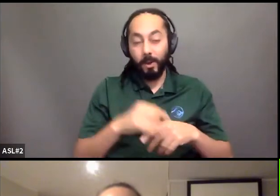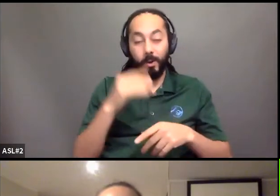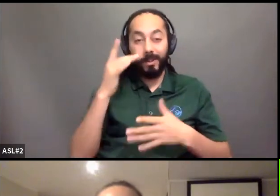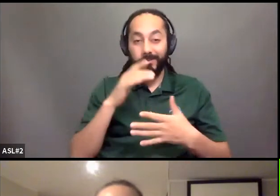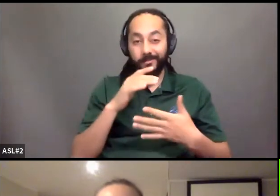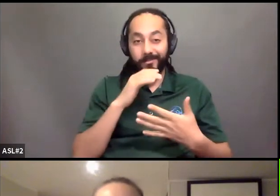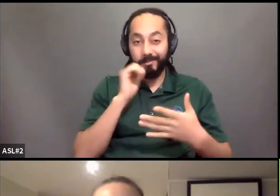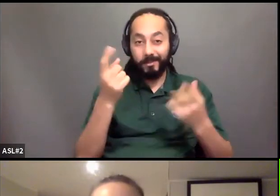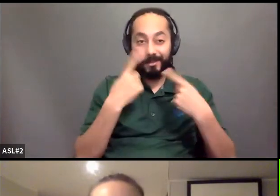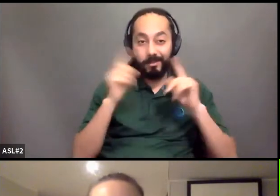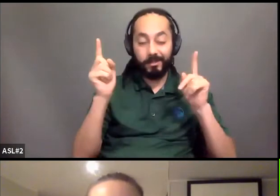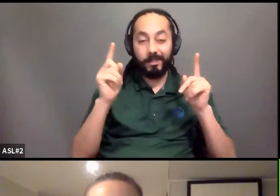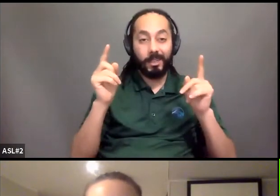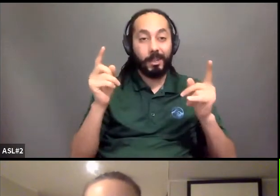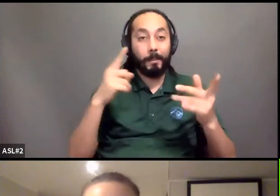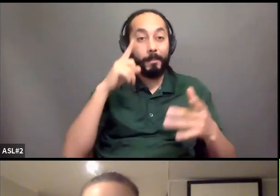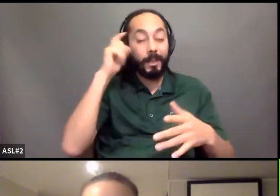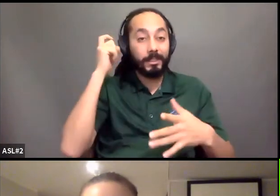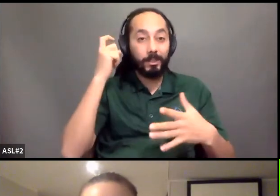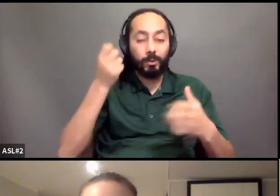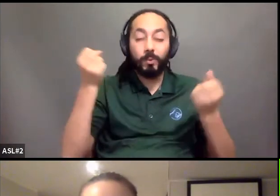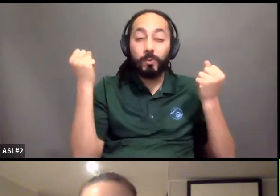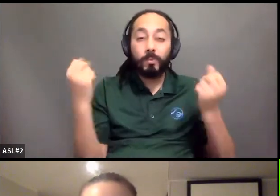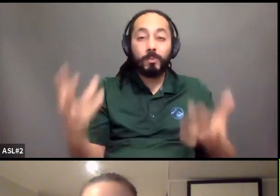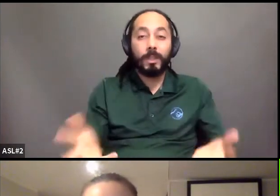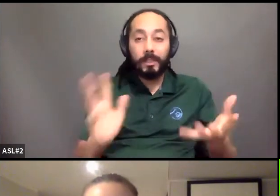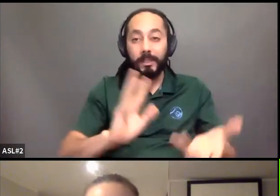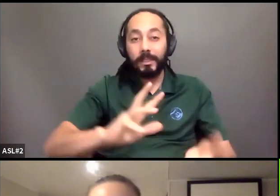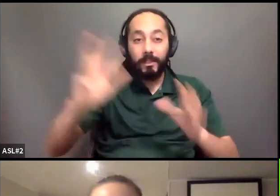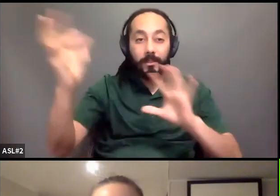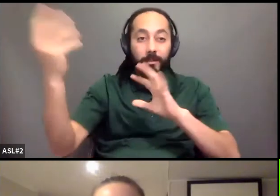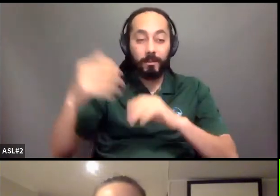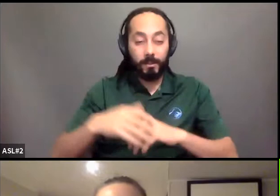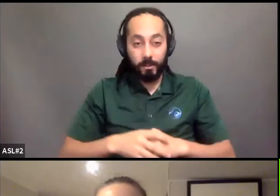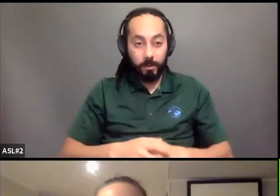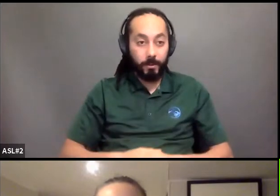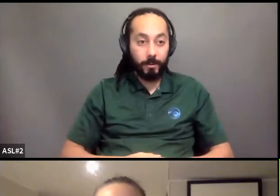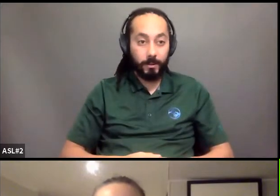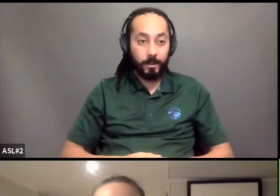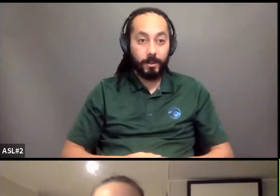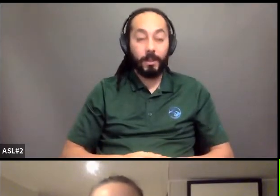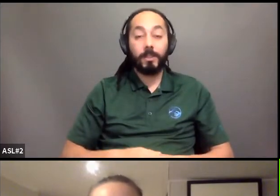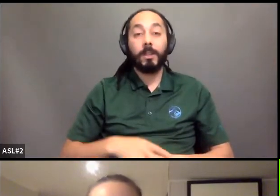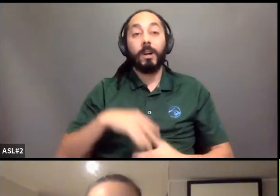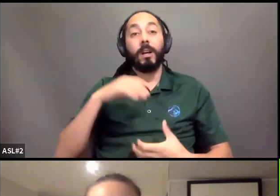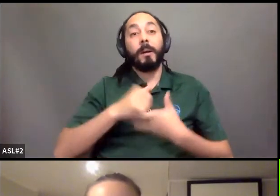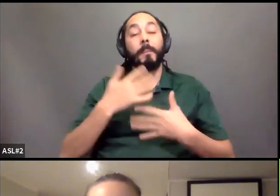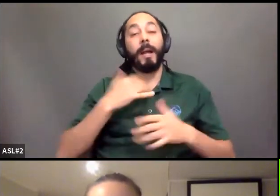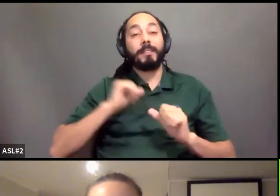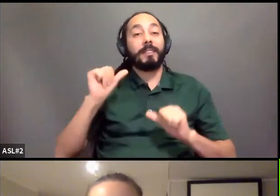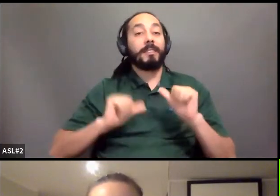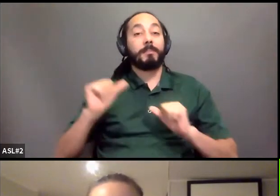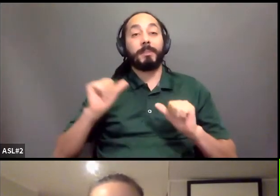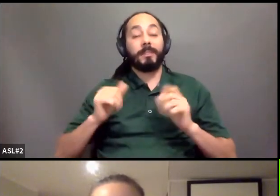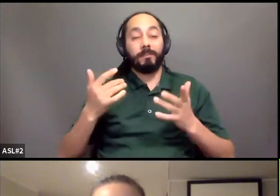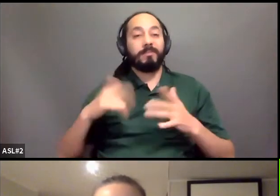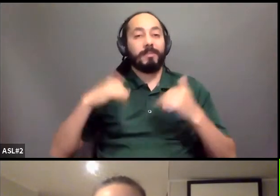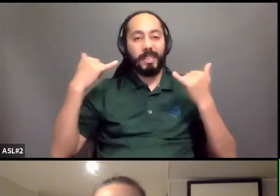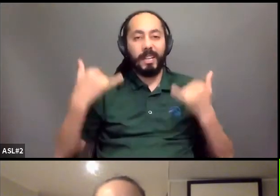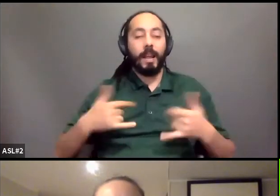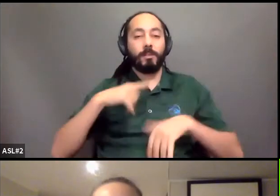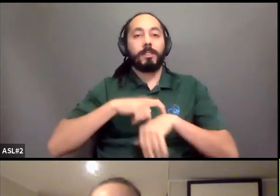the chaos is too significant, you know? And so in my assessment, now is really the time to build the infrastructure we